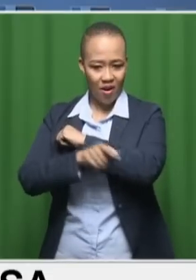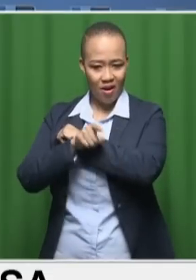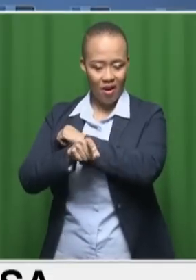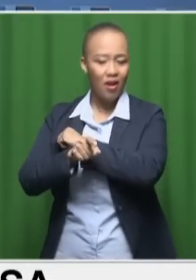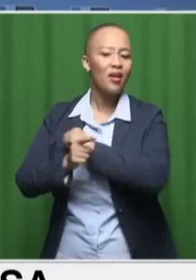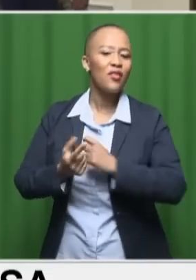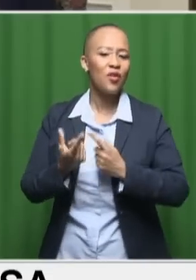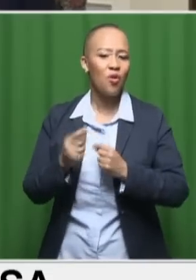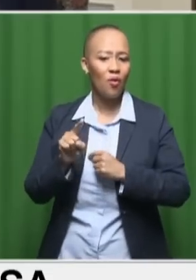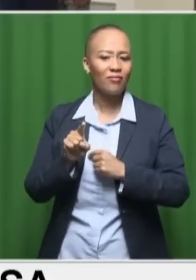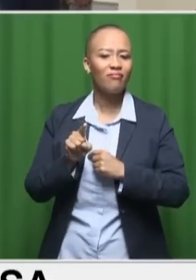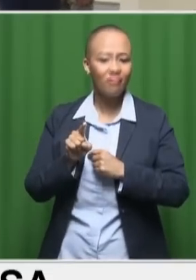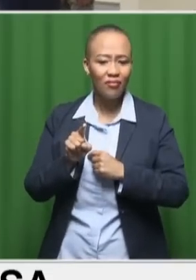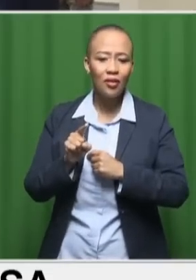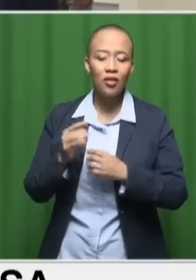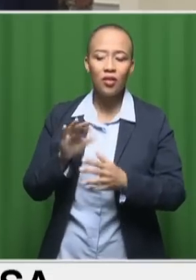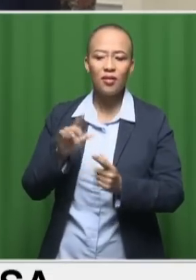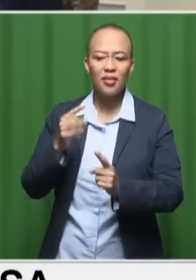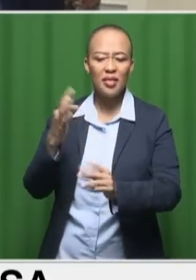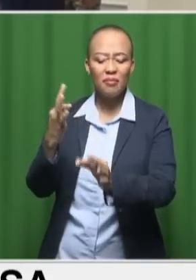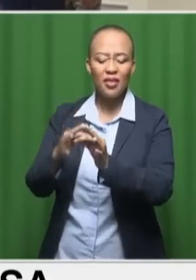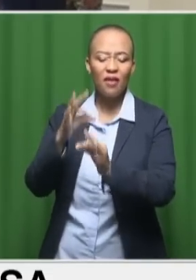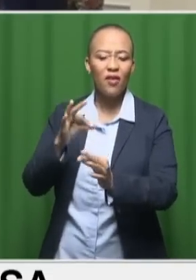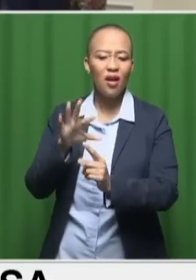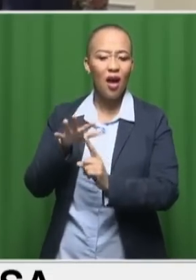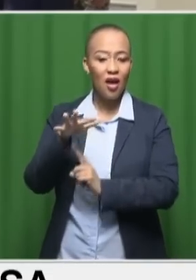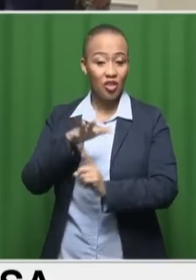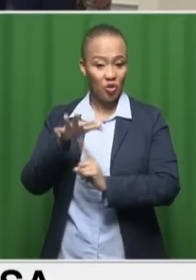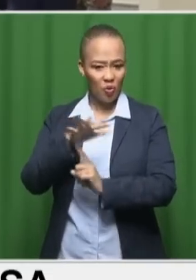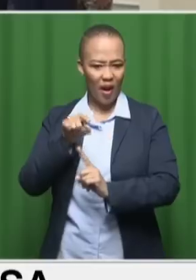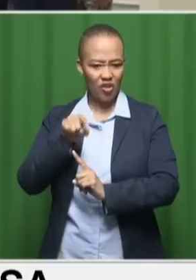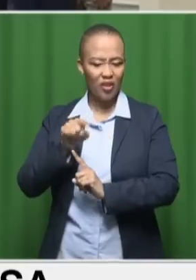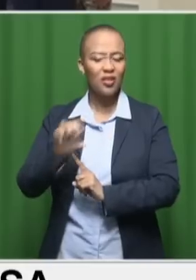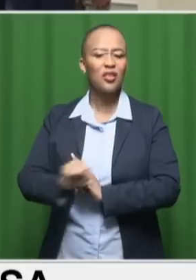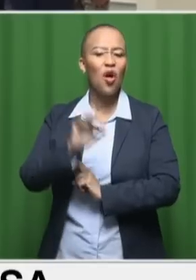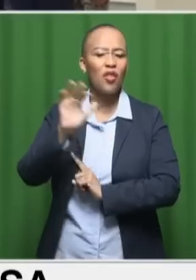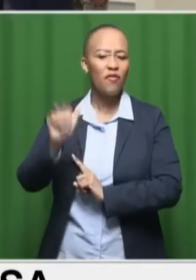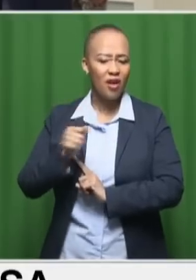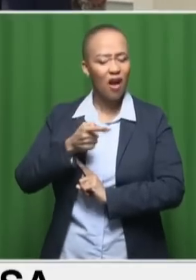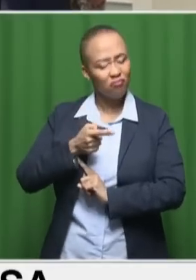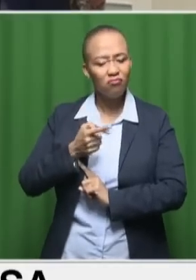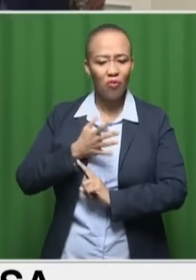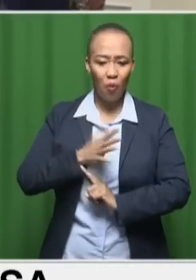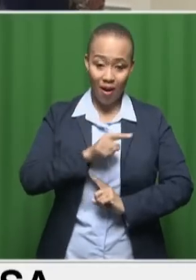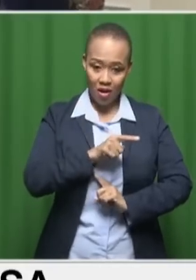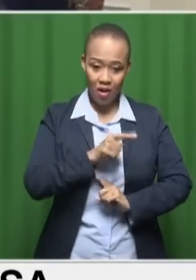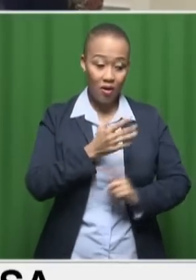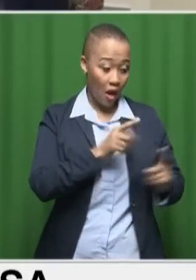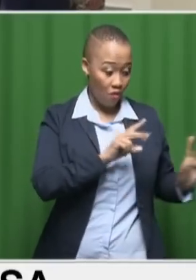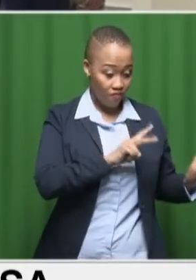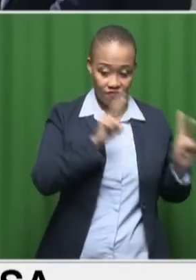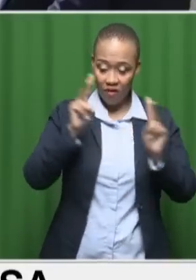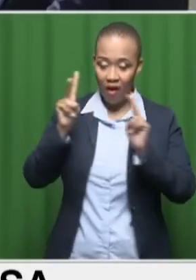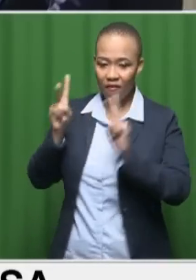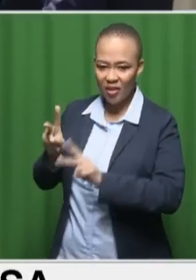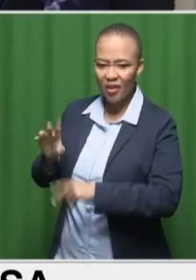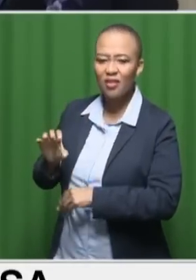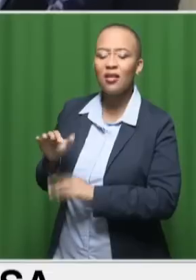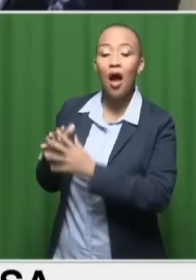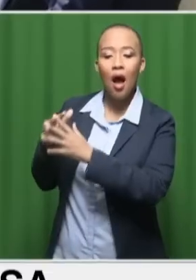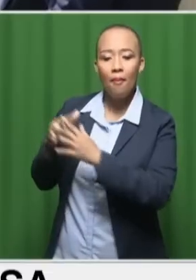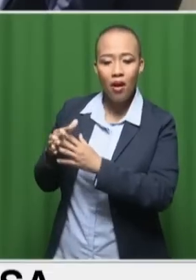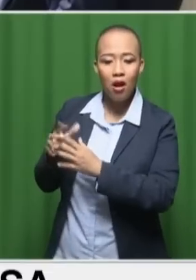lines of communication, clear positions, and to some extent to take charge of its own narratives. I think right now what we have seen is